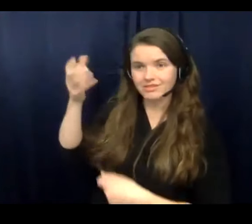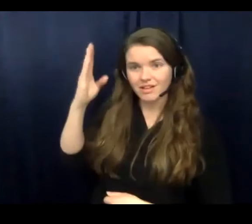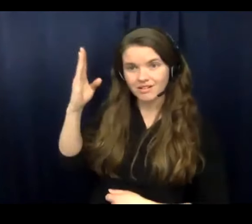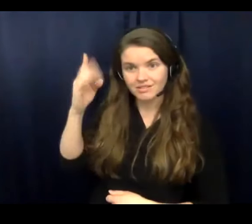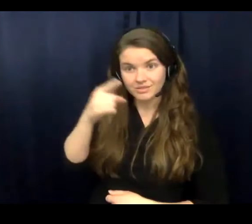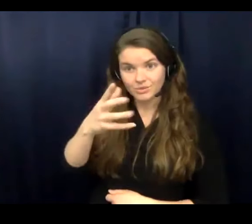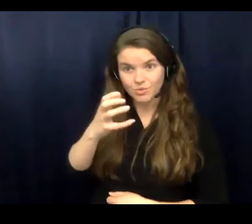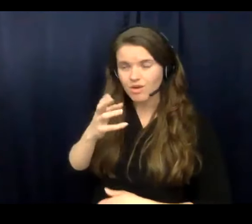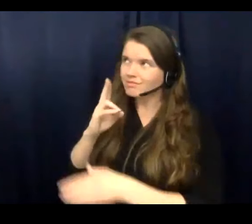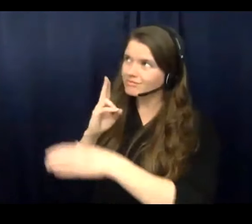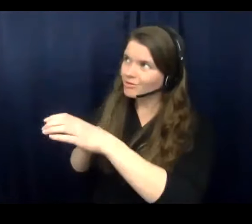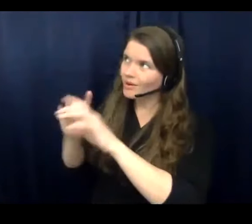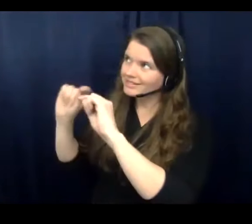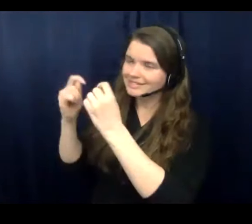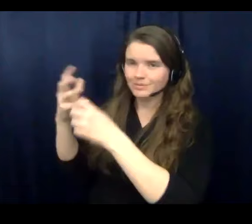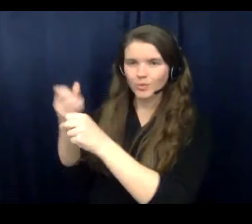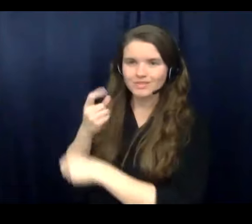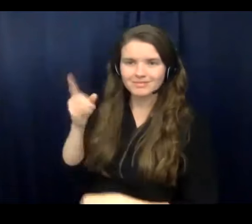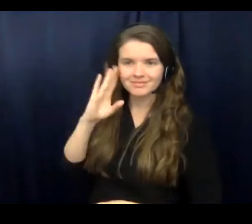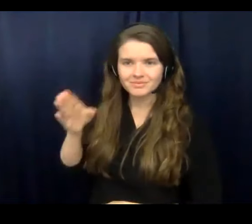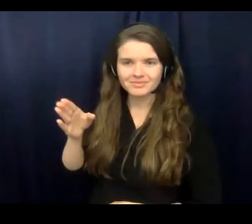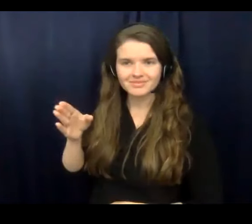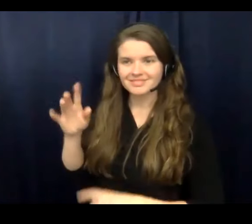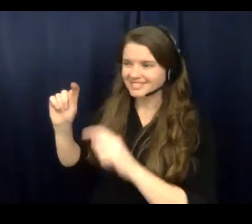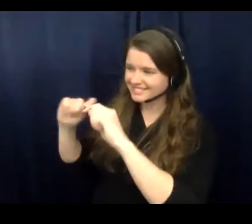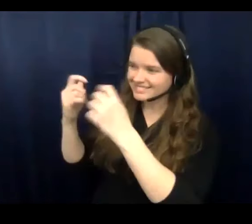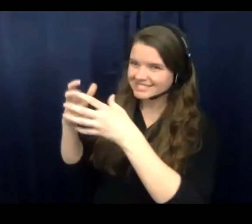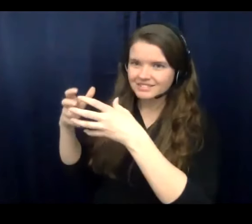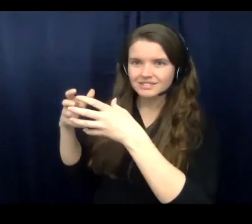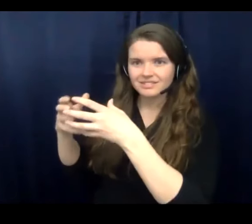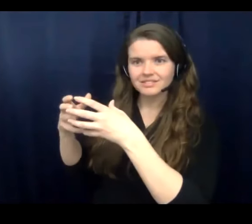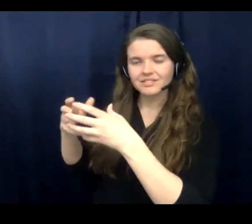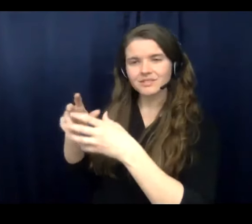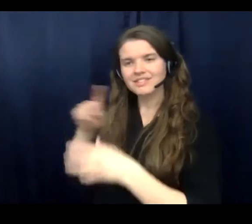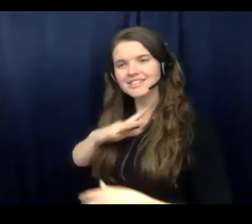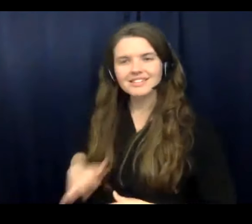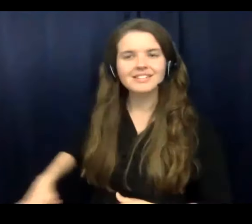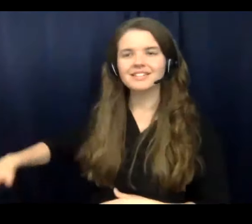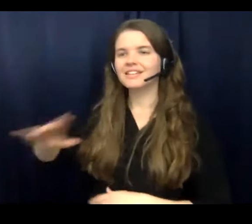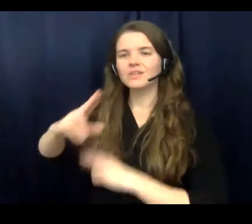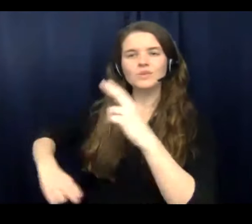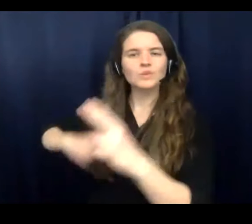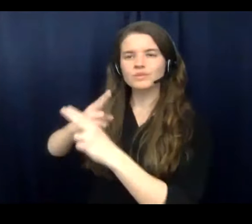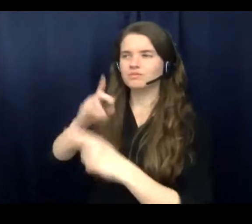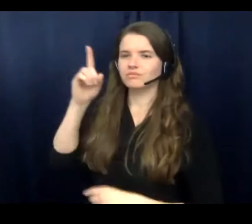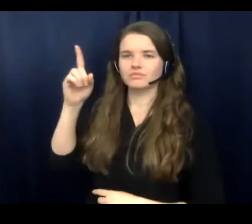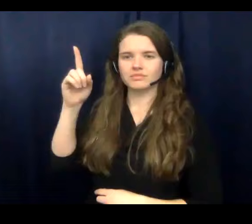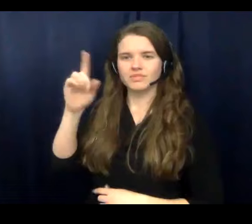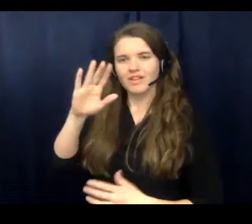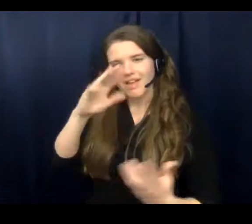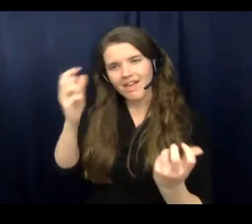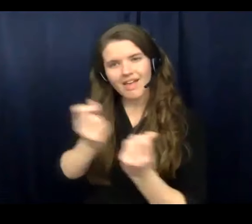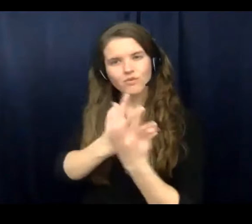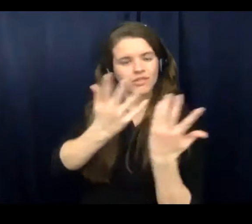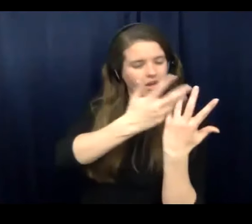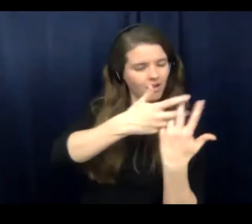winning team. You want to join the team that's part of the King of the universe, that is bringing all things to a culmination.